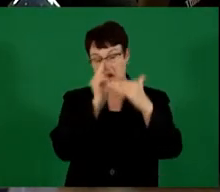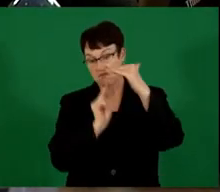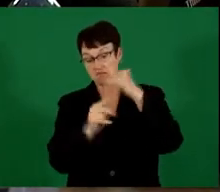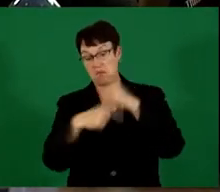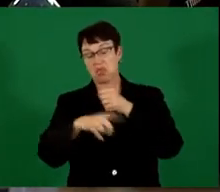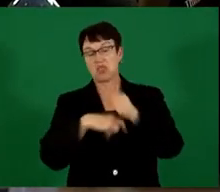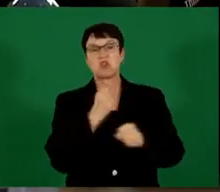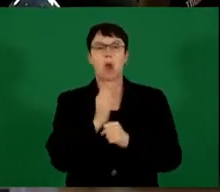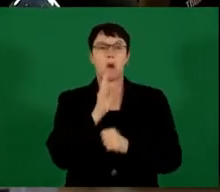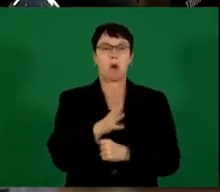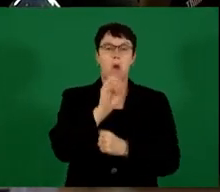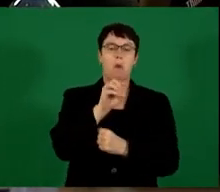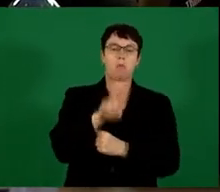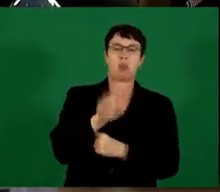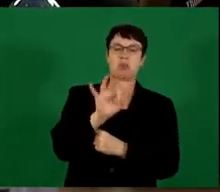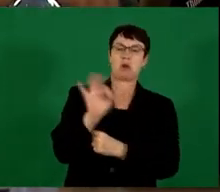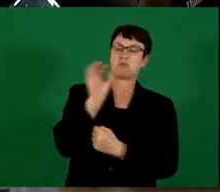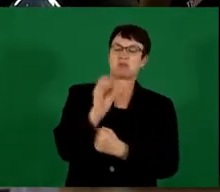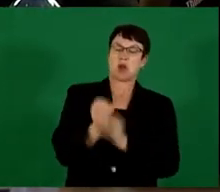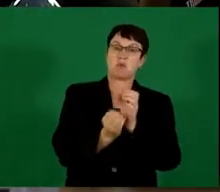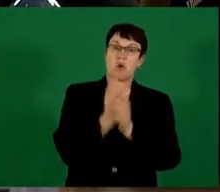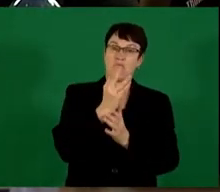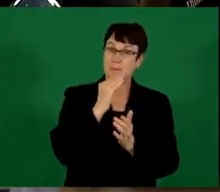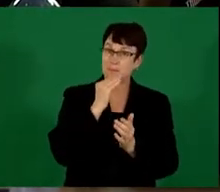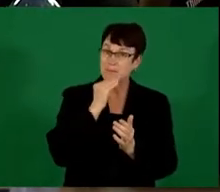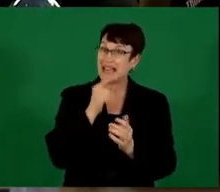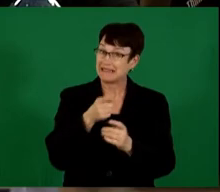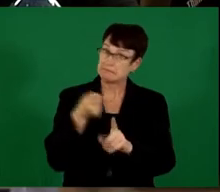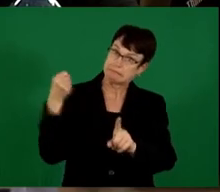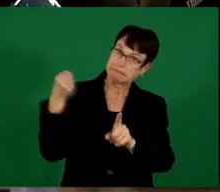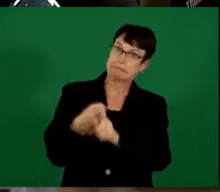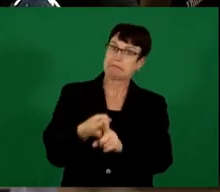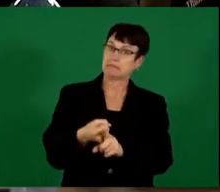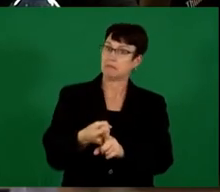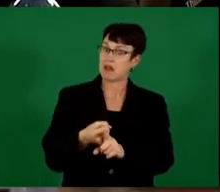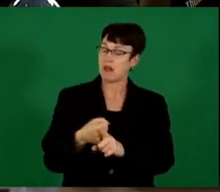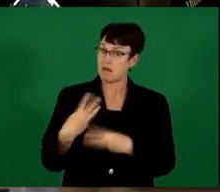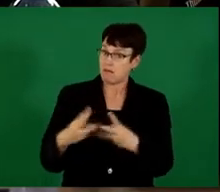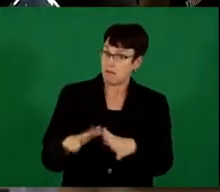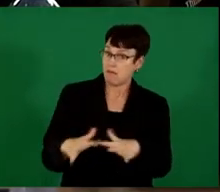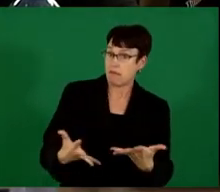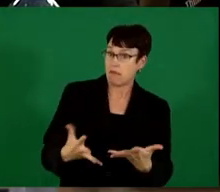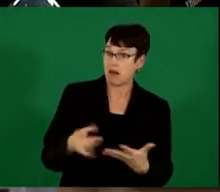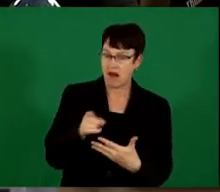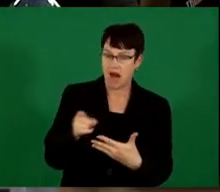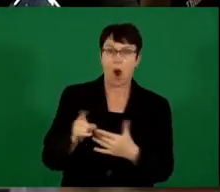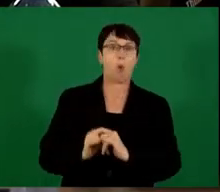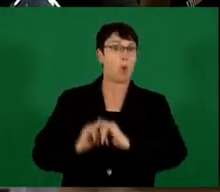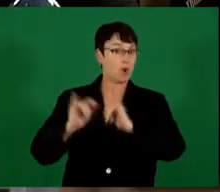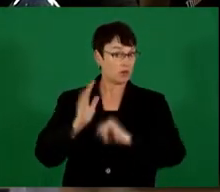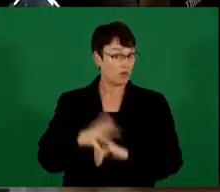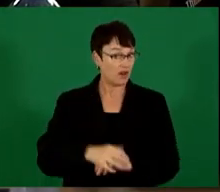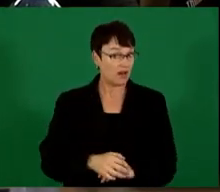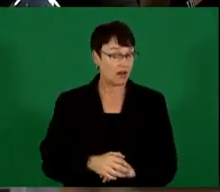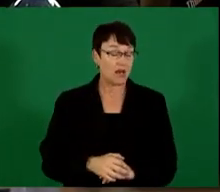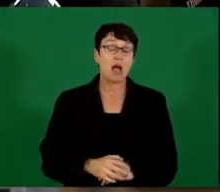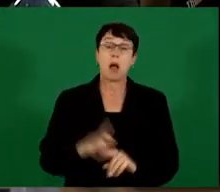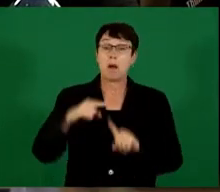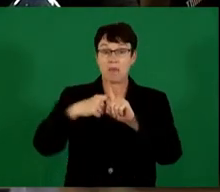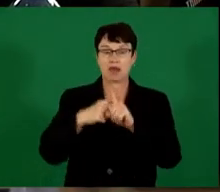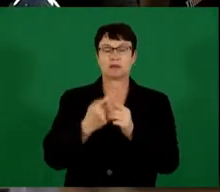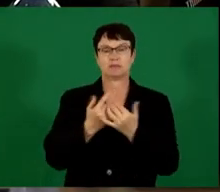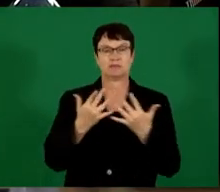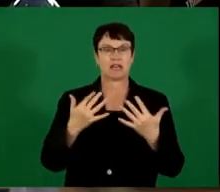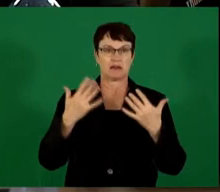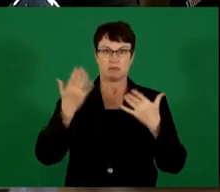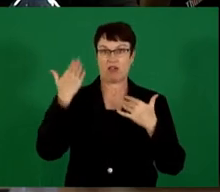year? And then the other question is, I think many people would interpret a 25 basis point hike coming after